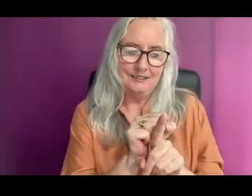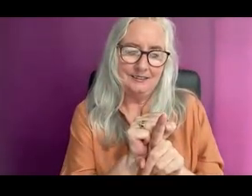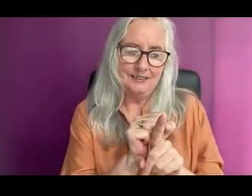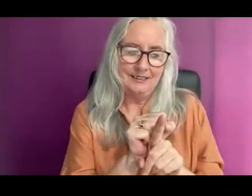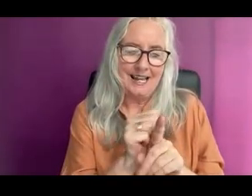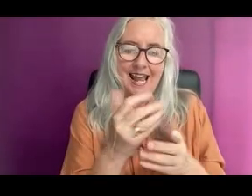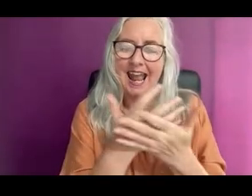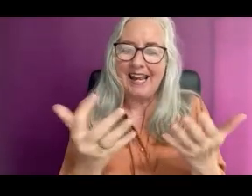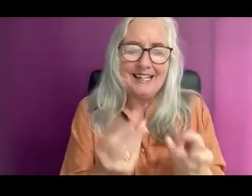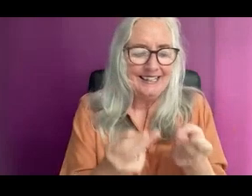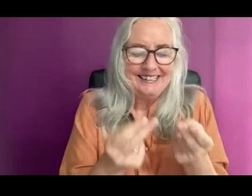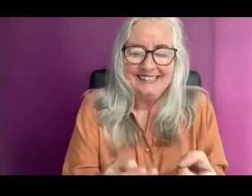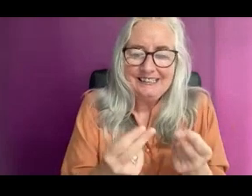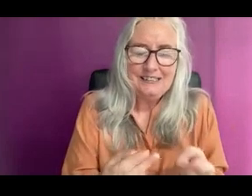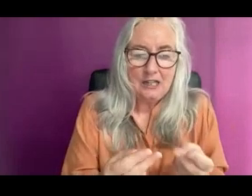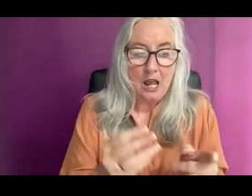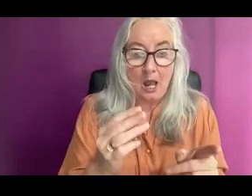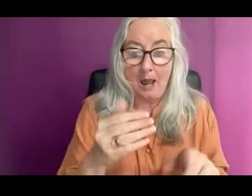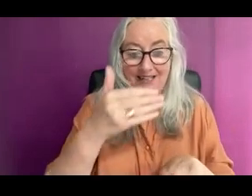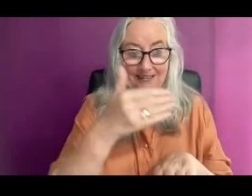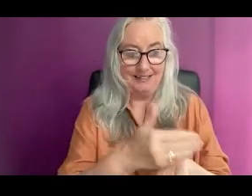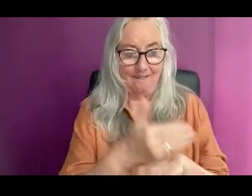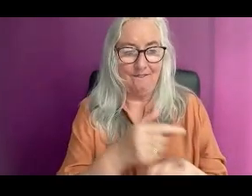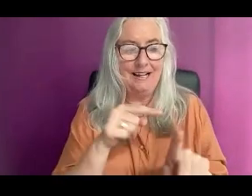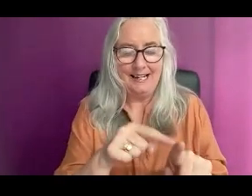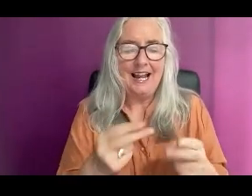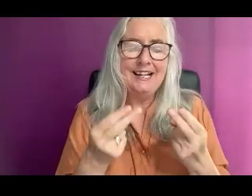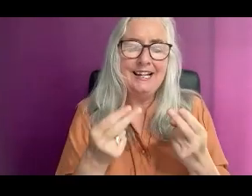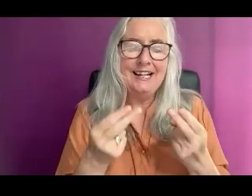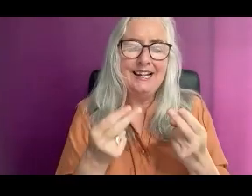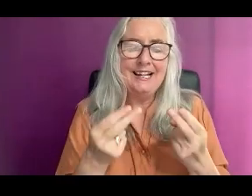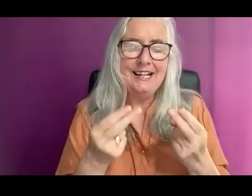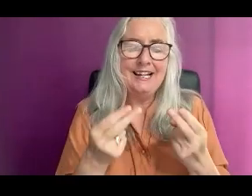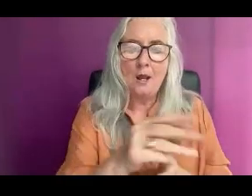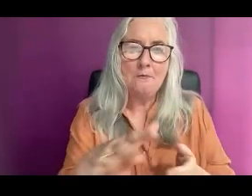any needs that an employee requires in their place of work,